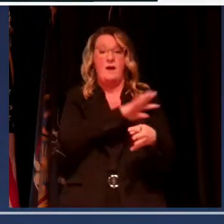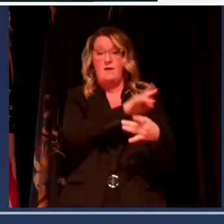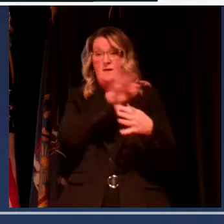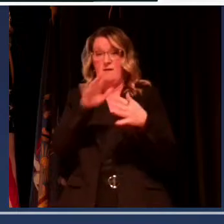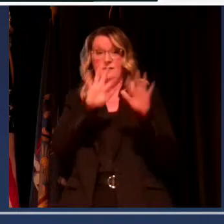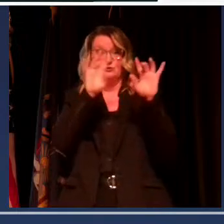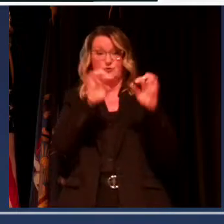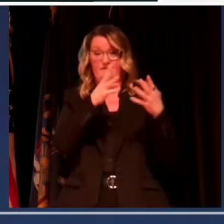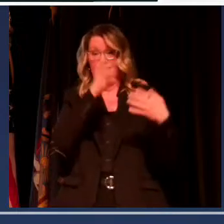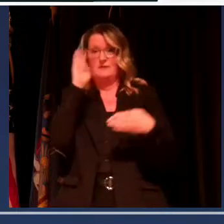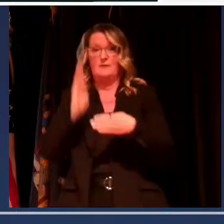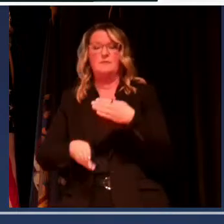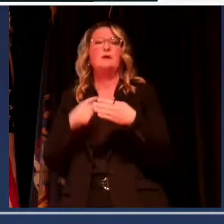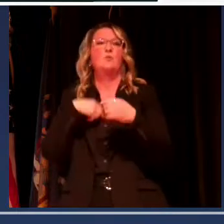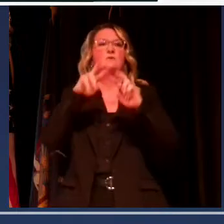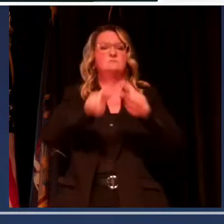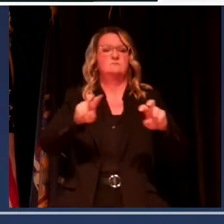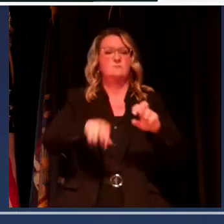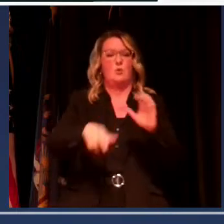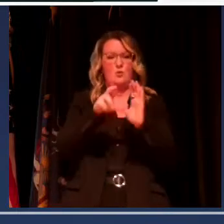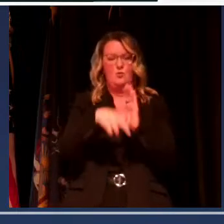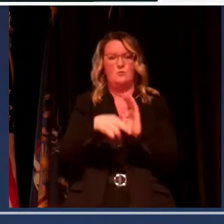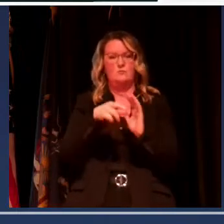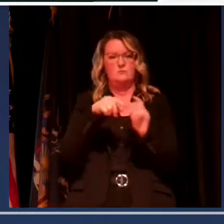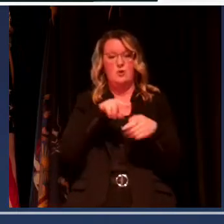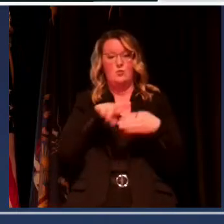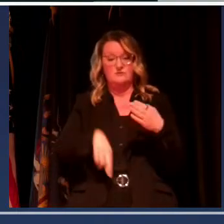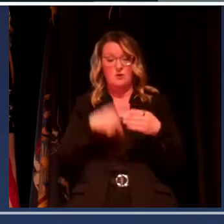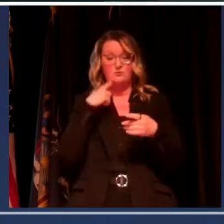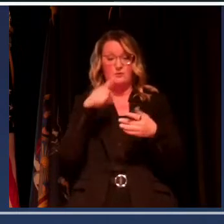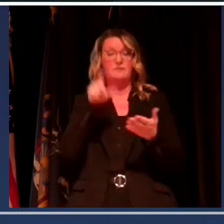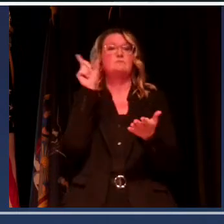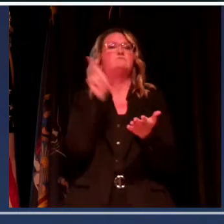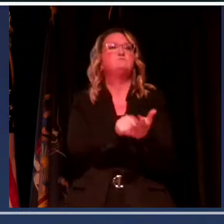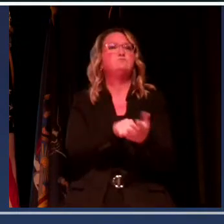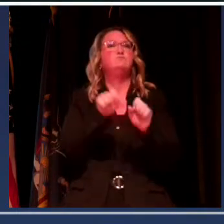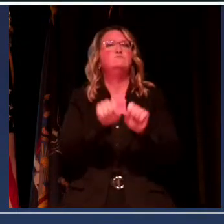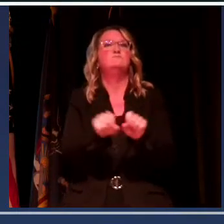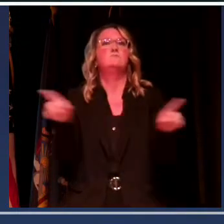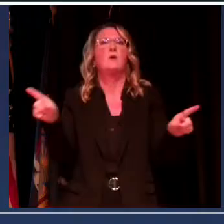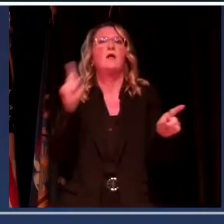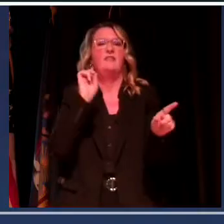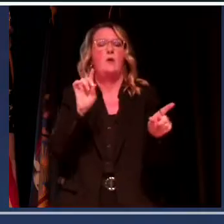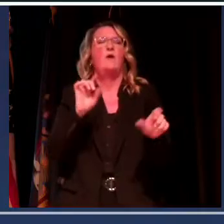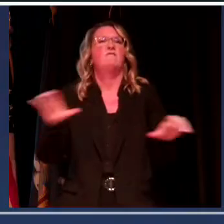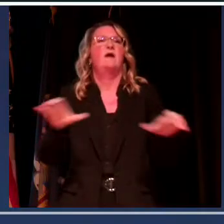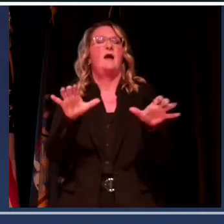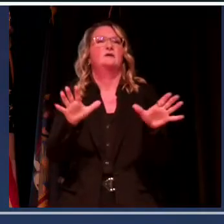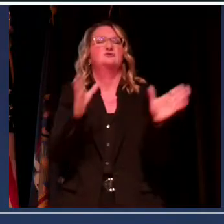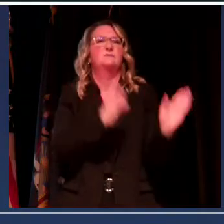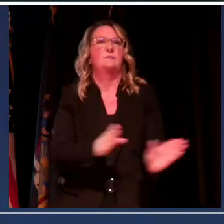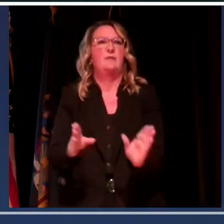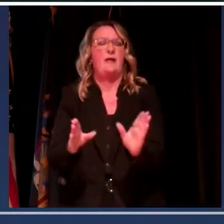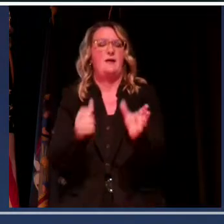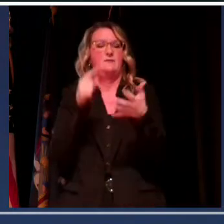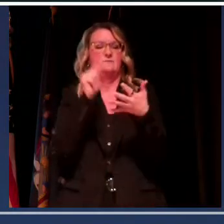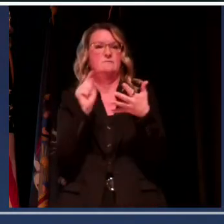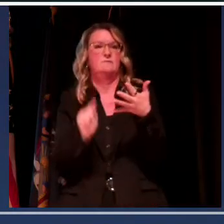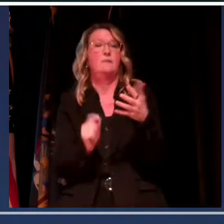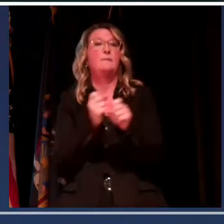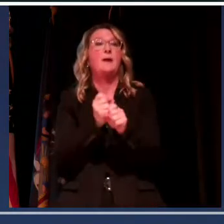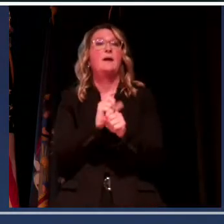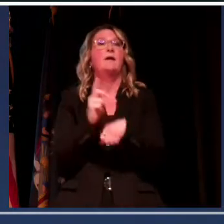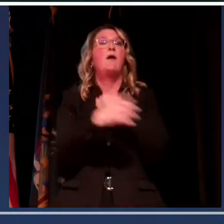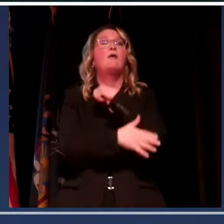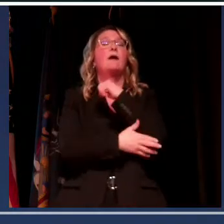the results will be analyzed and published in a report that will guide a resident-driven action plan, making our county government